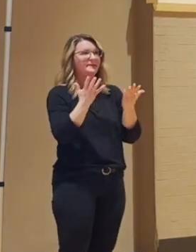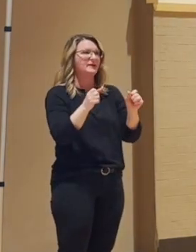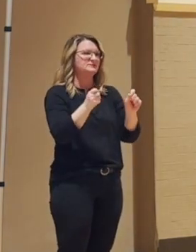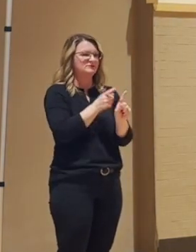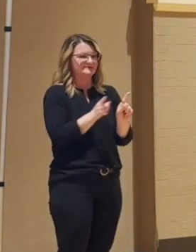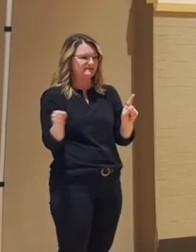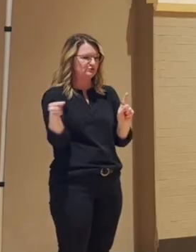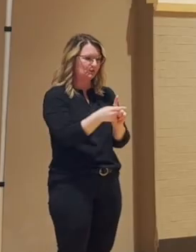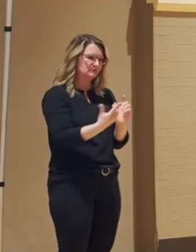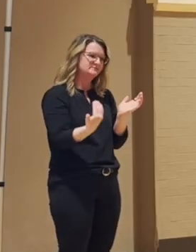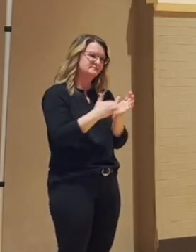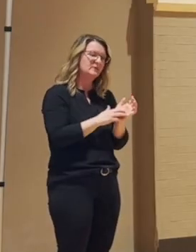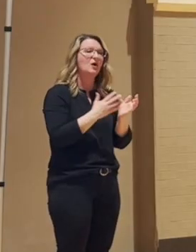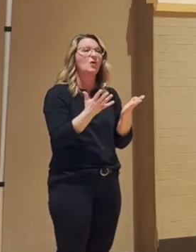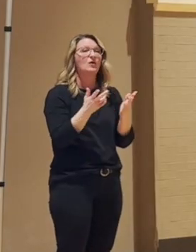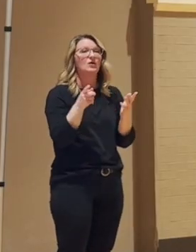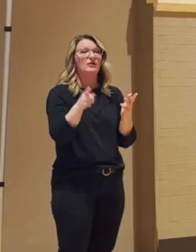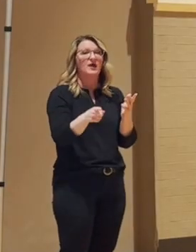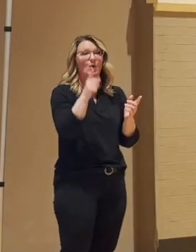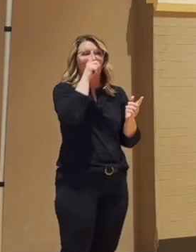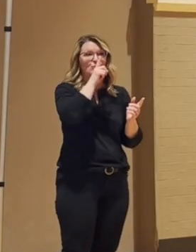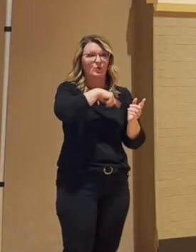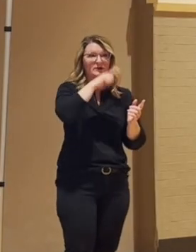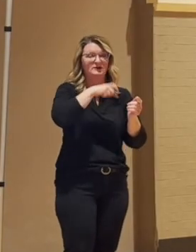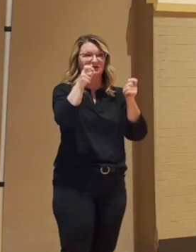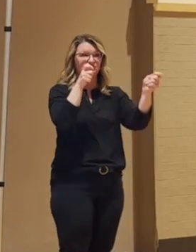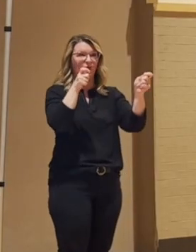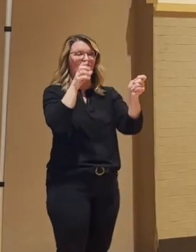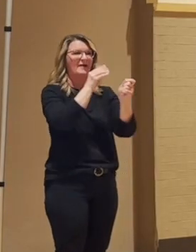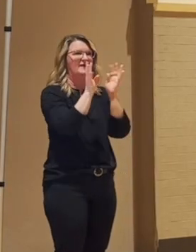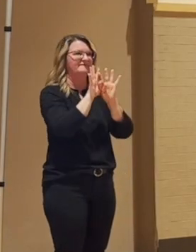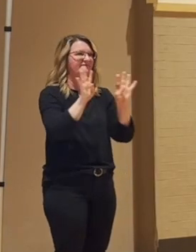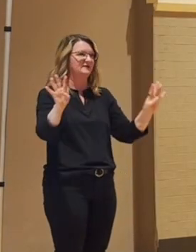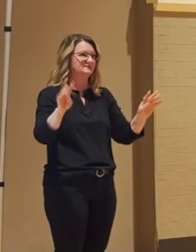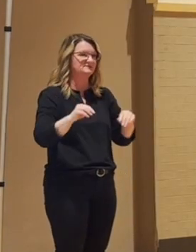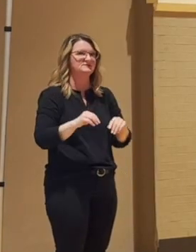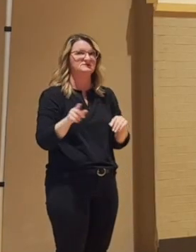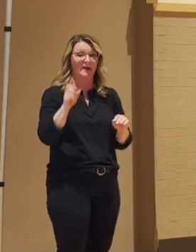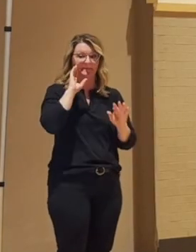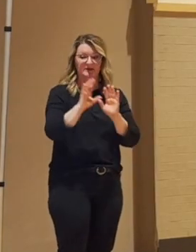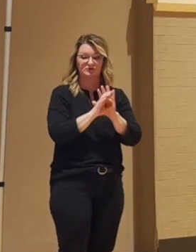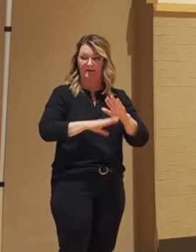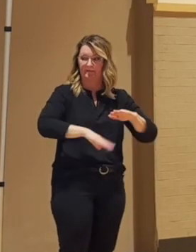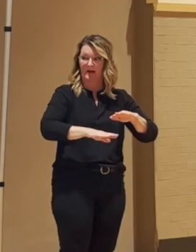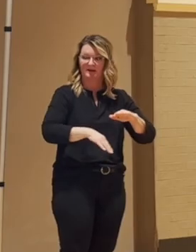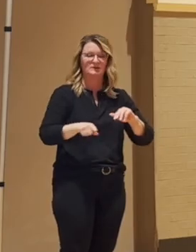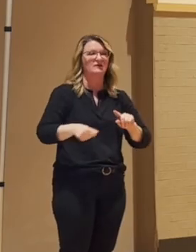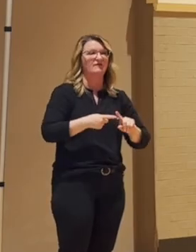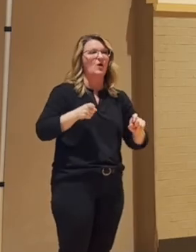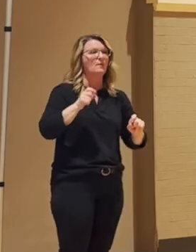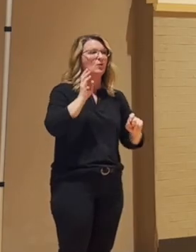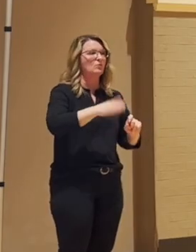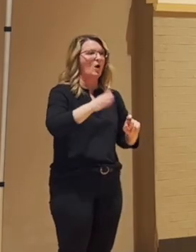again, rodent control plans, and then fencing. So on the picture on the bottom, this is from our Broadway